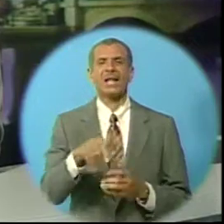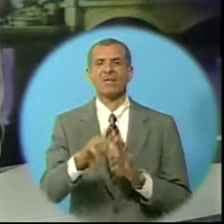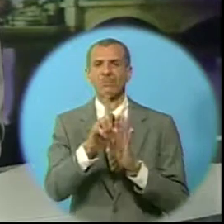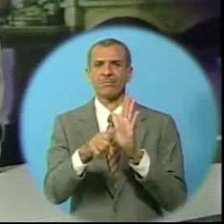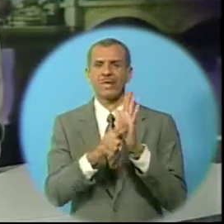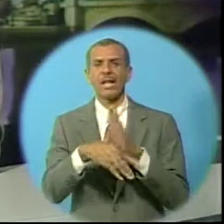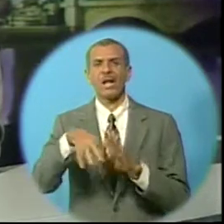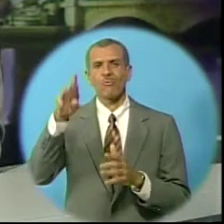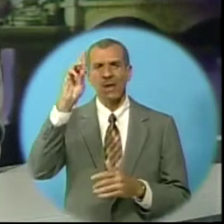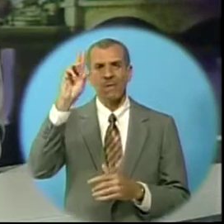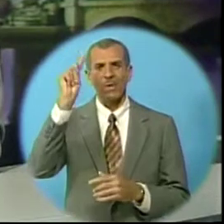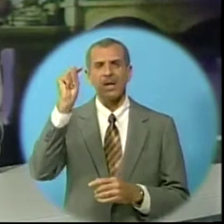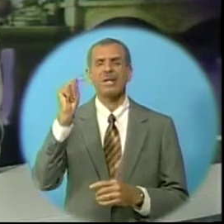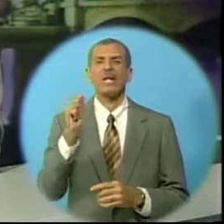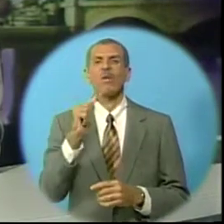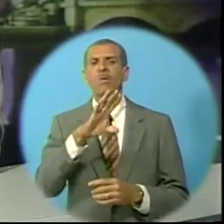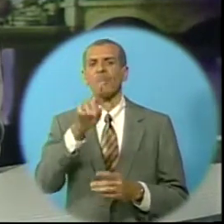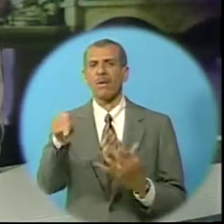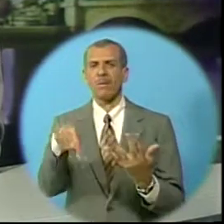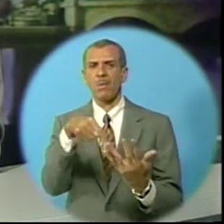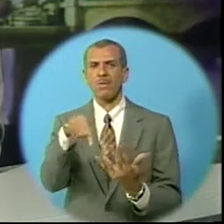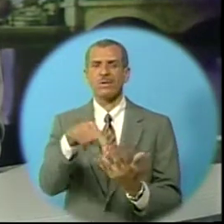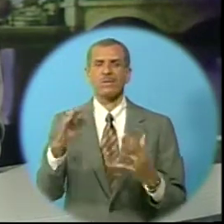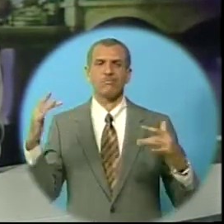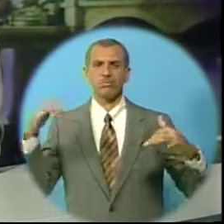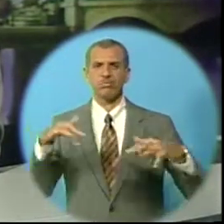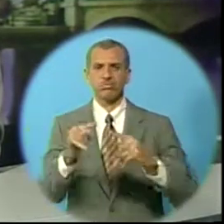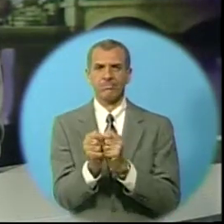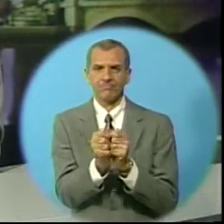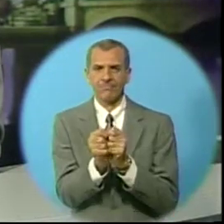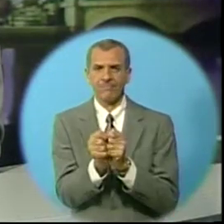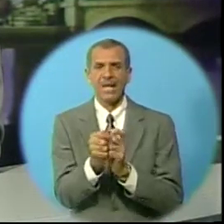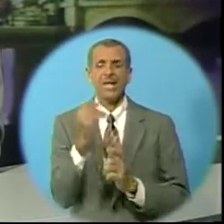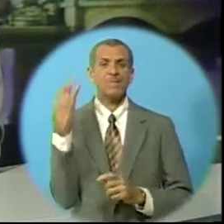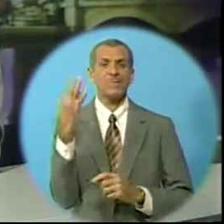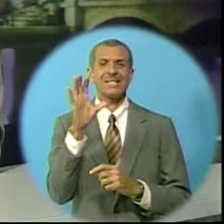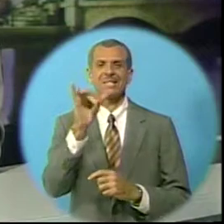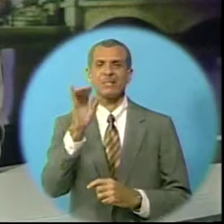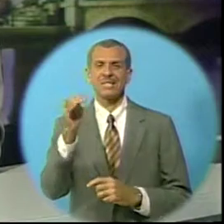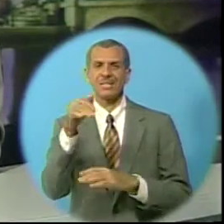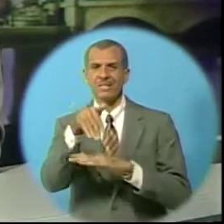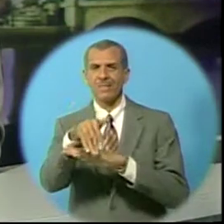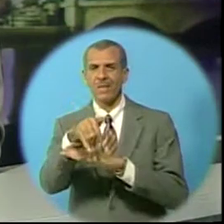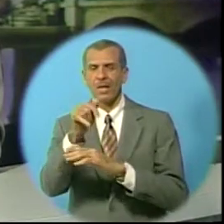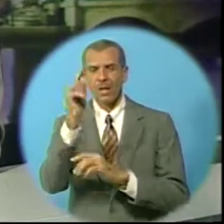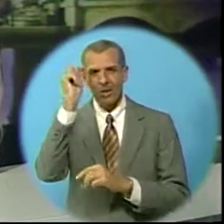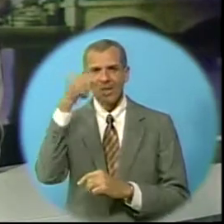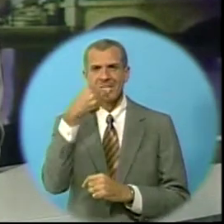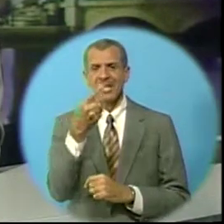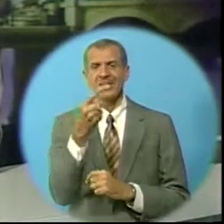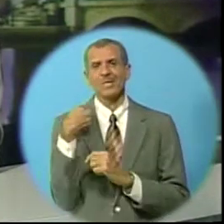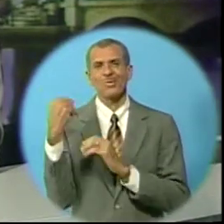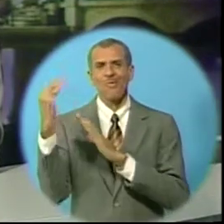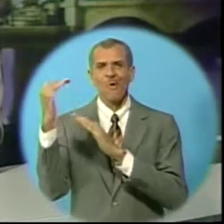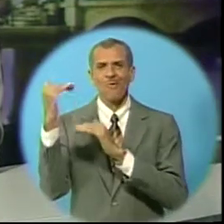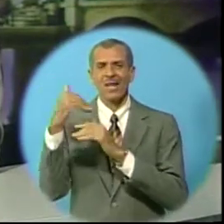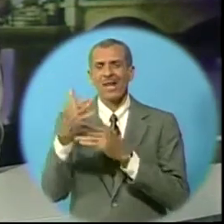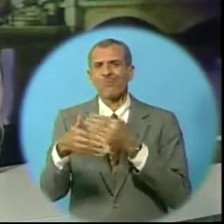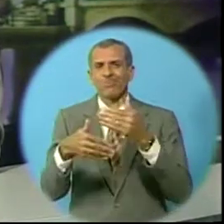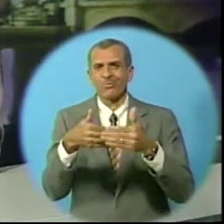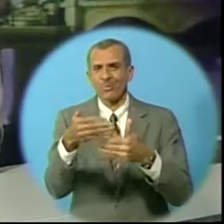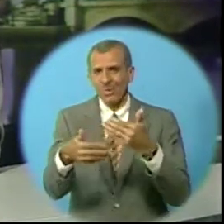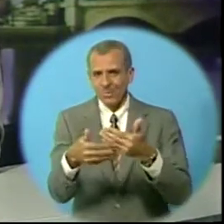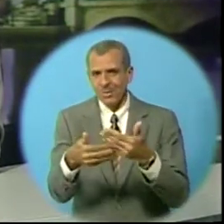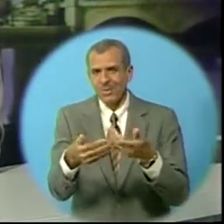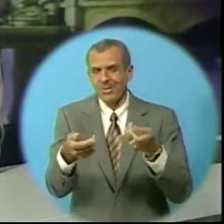Ralph Thorne QC, will be among those at the gathering. While speaking to CBC Sports this evening, Thorne says he's hopeful that some progress